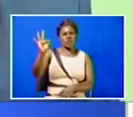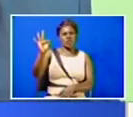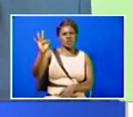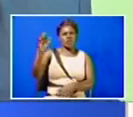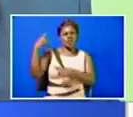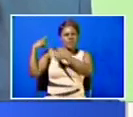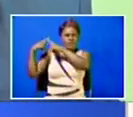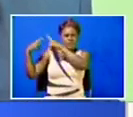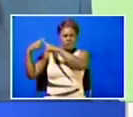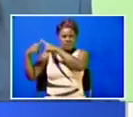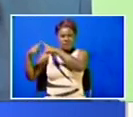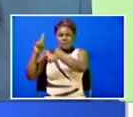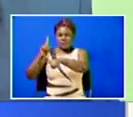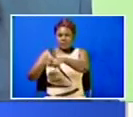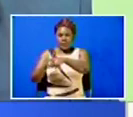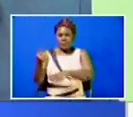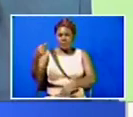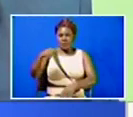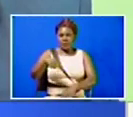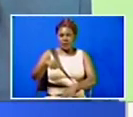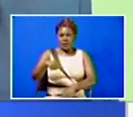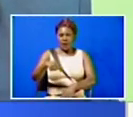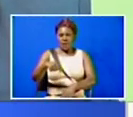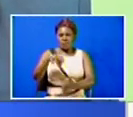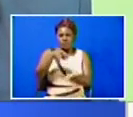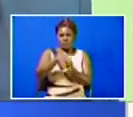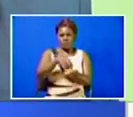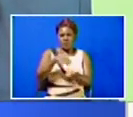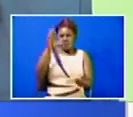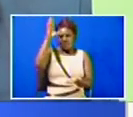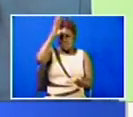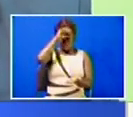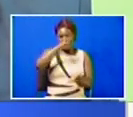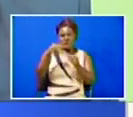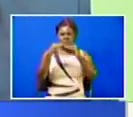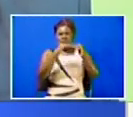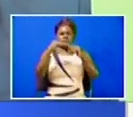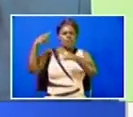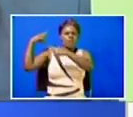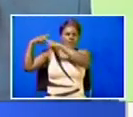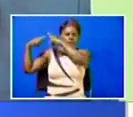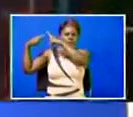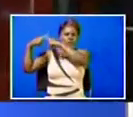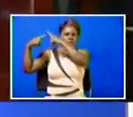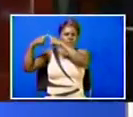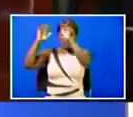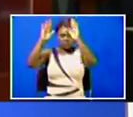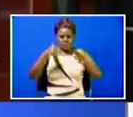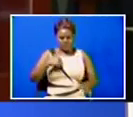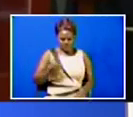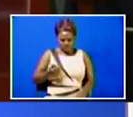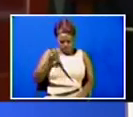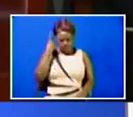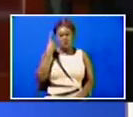experience. When they come to handle these particular matters, they lack that level of experience that will be very necessary. We are